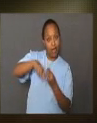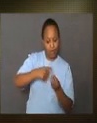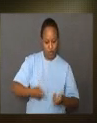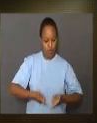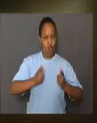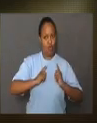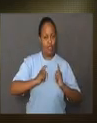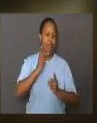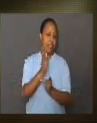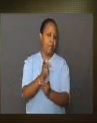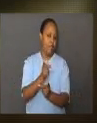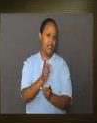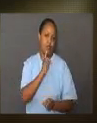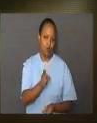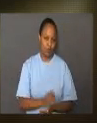you live.